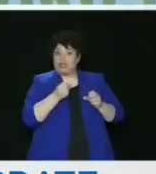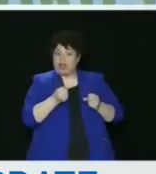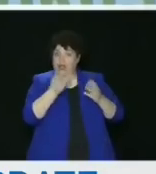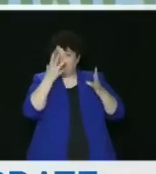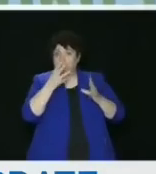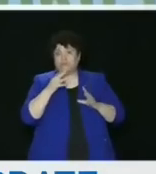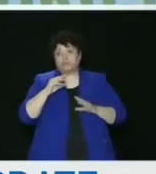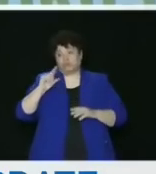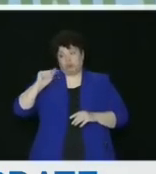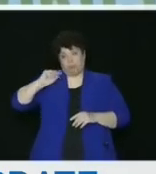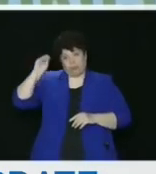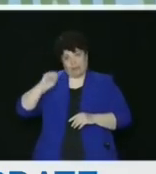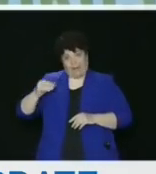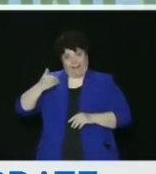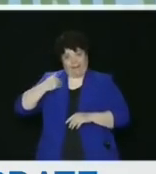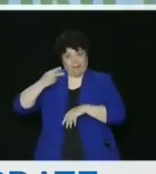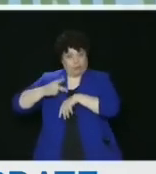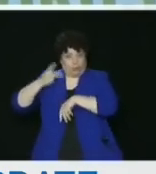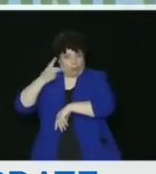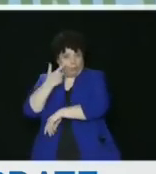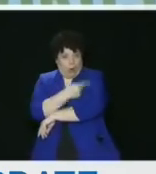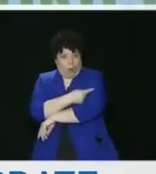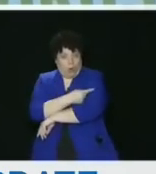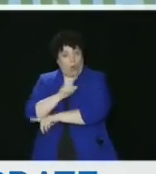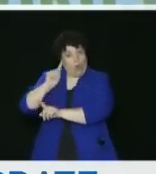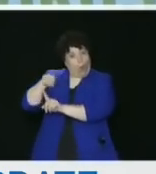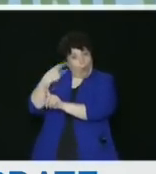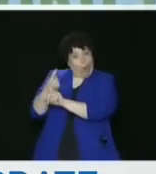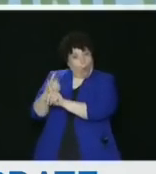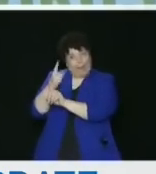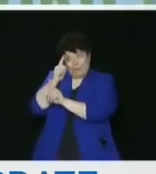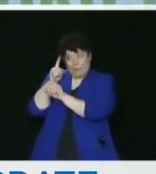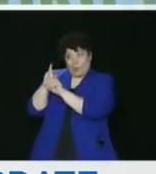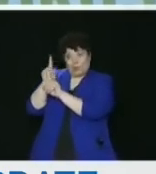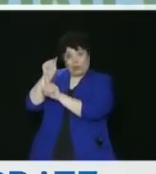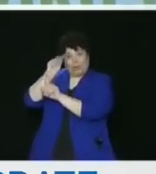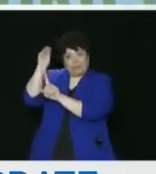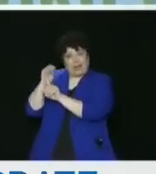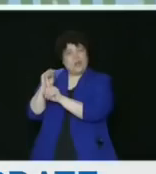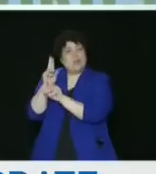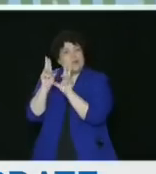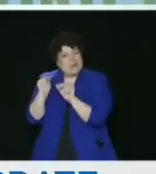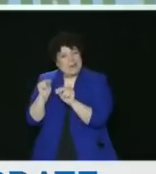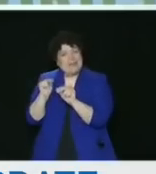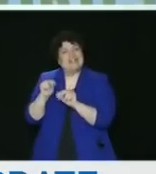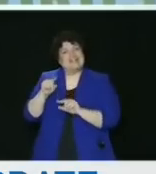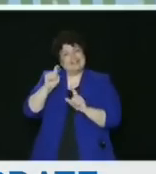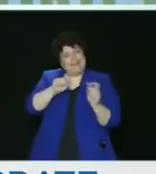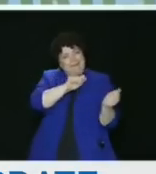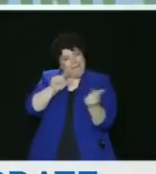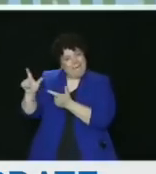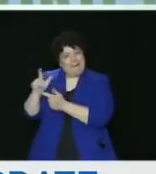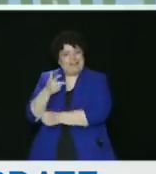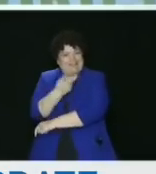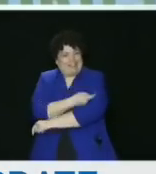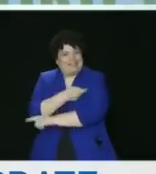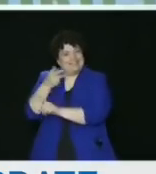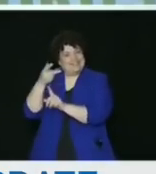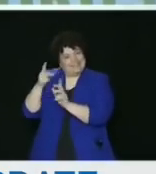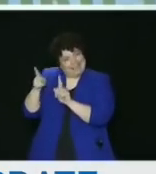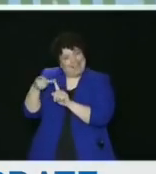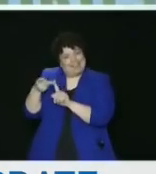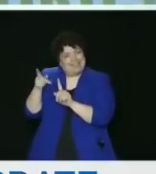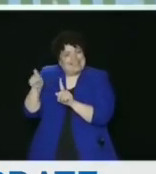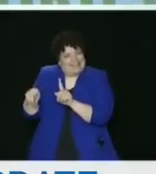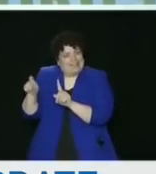we don't want people to just only 20% of people get the second dose. Everyone has to get the second dose. That is really